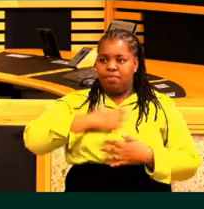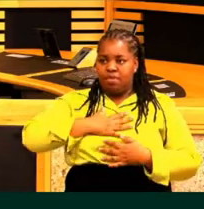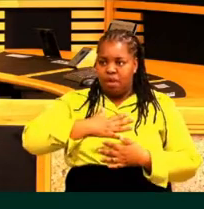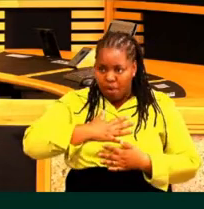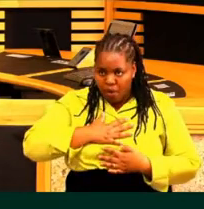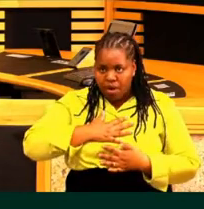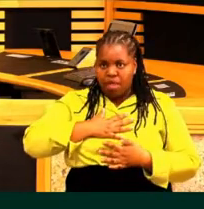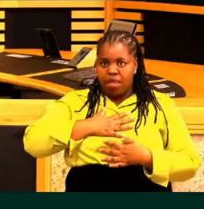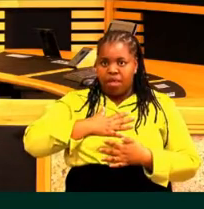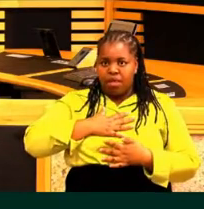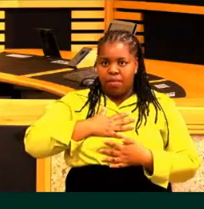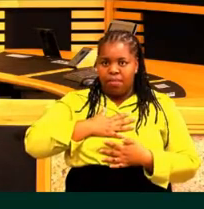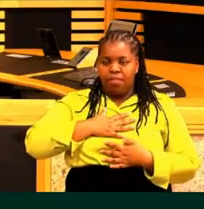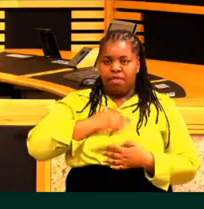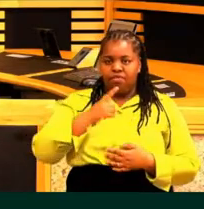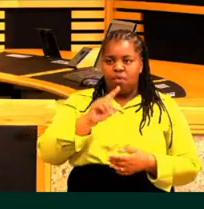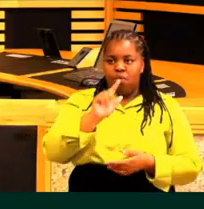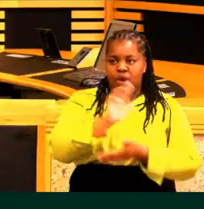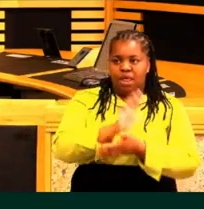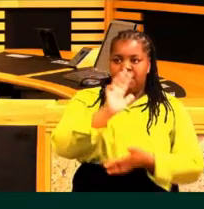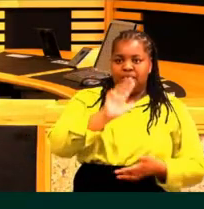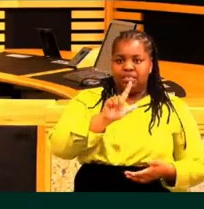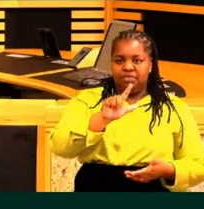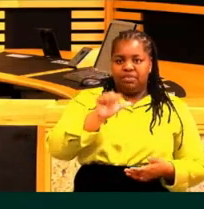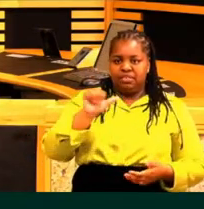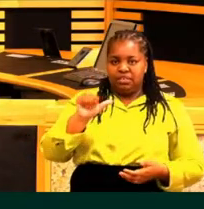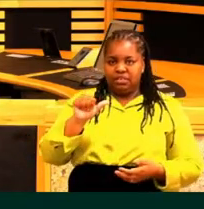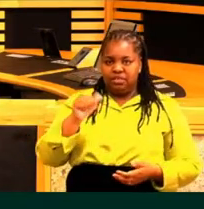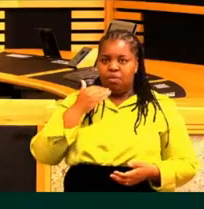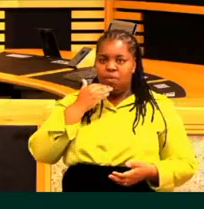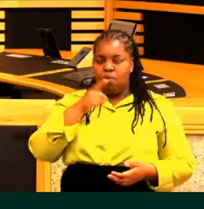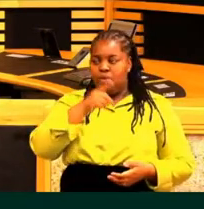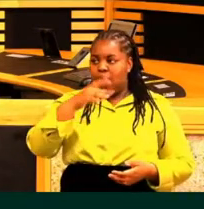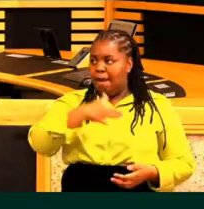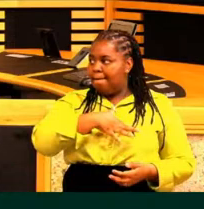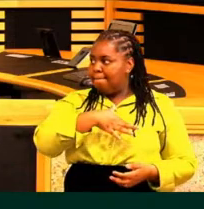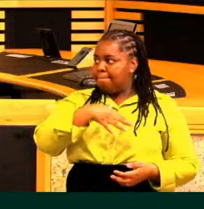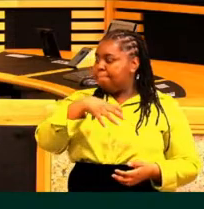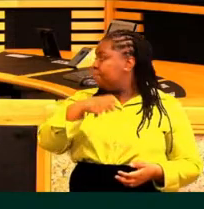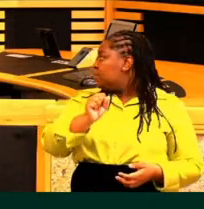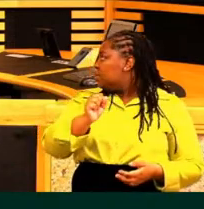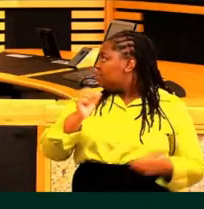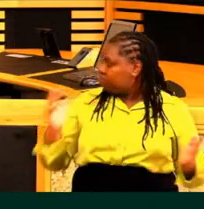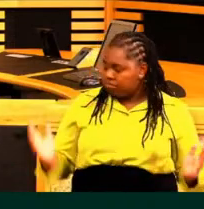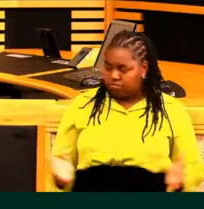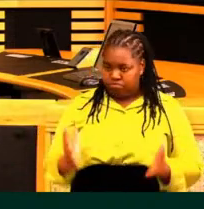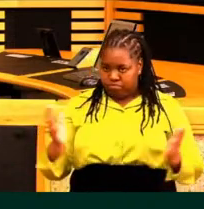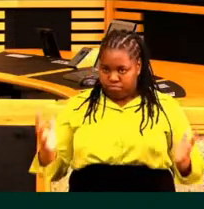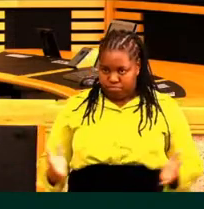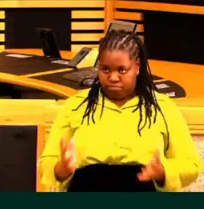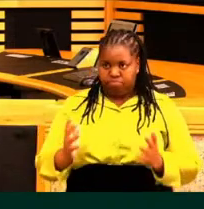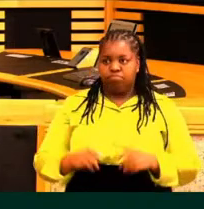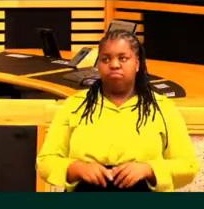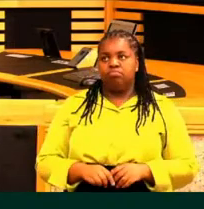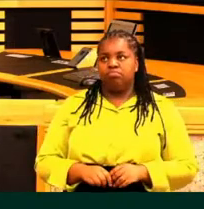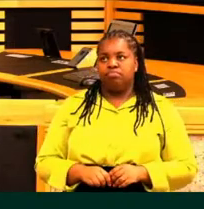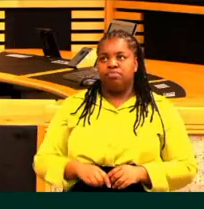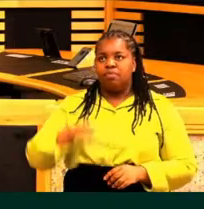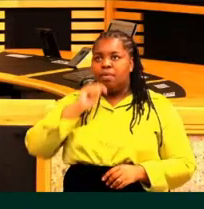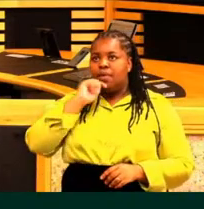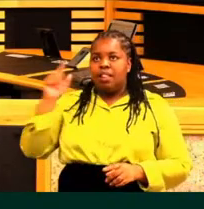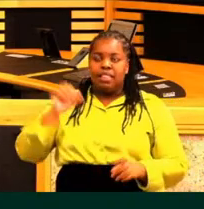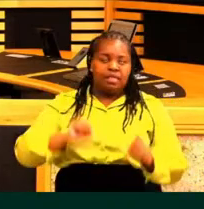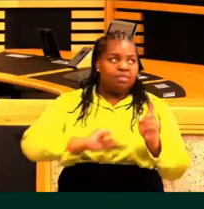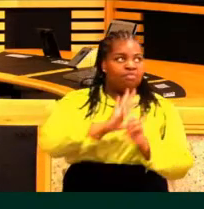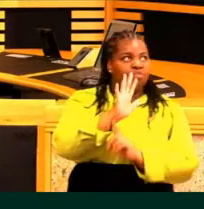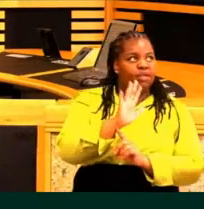Fighters the martyrs of 1976. whose braver and sacrifice and courage was influential in